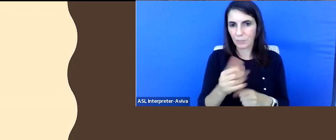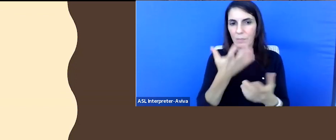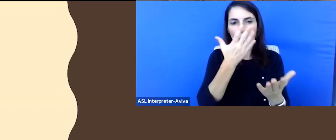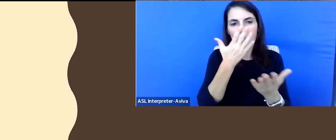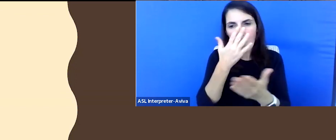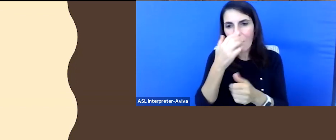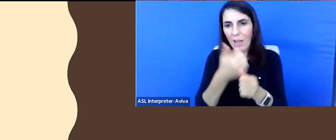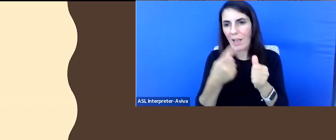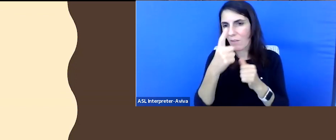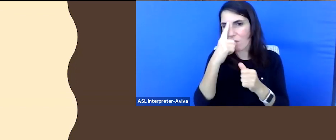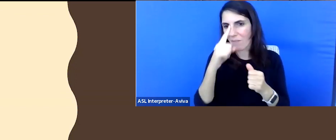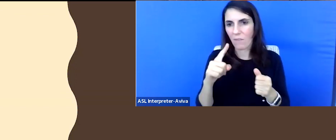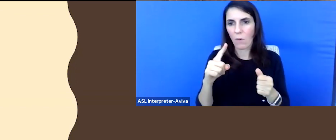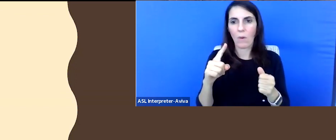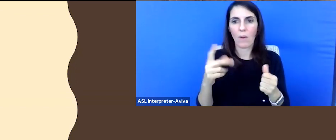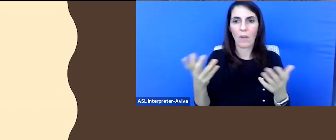everybody, for